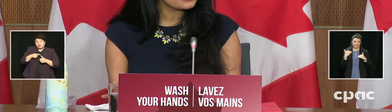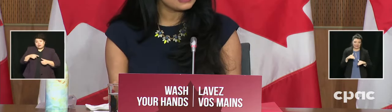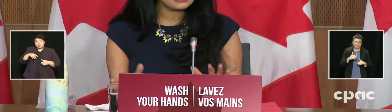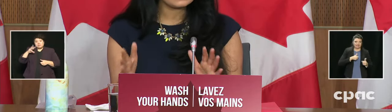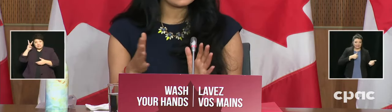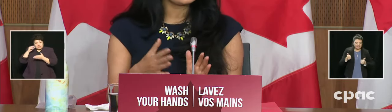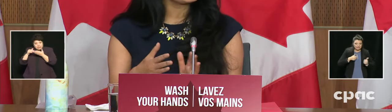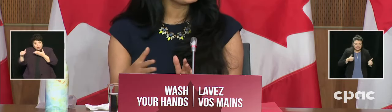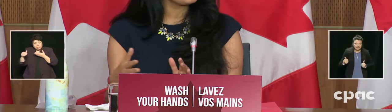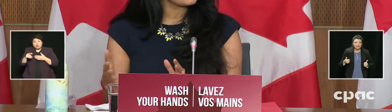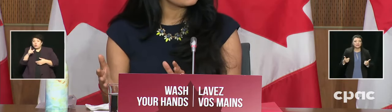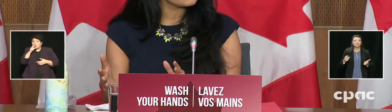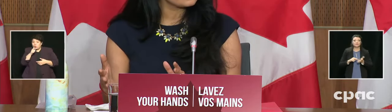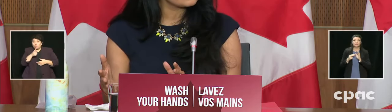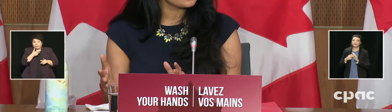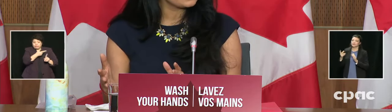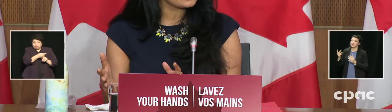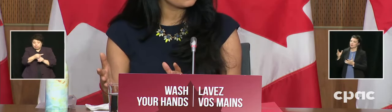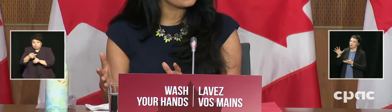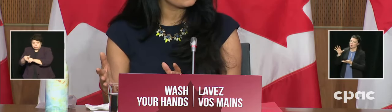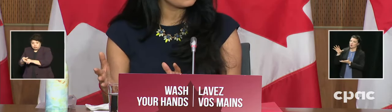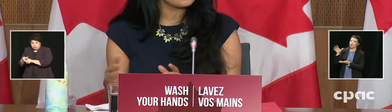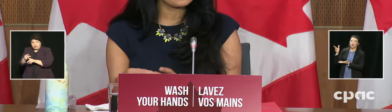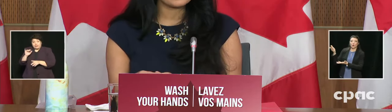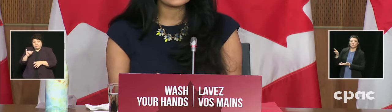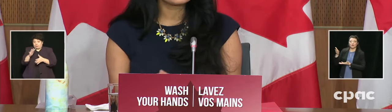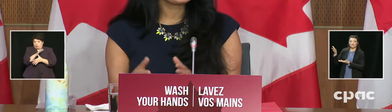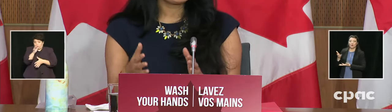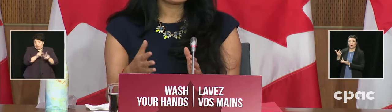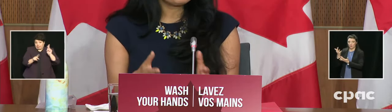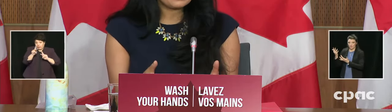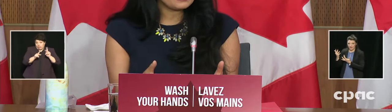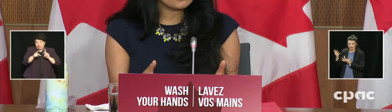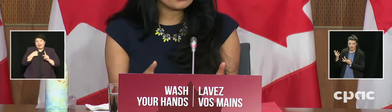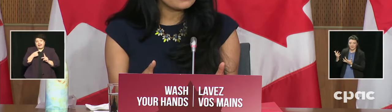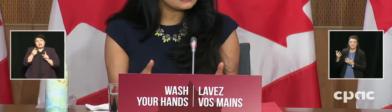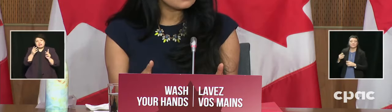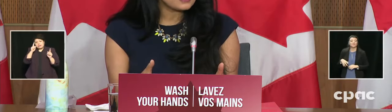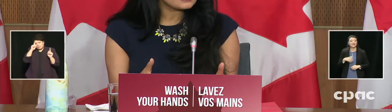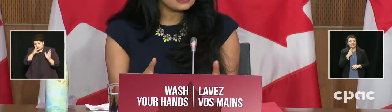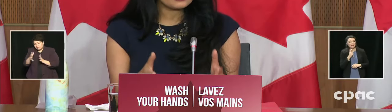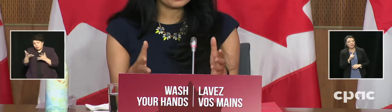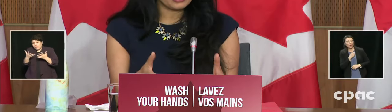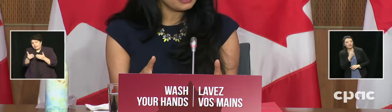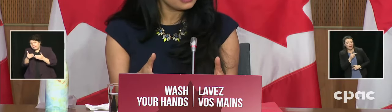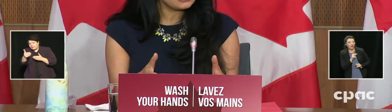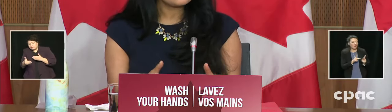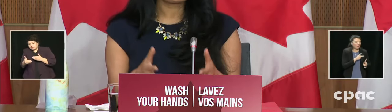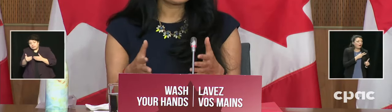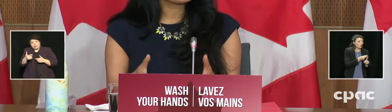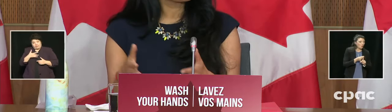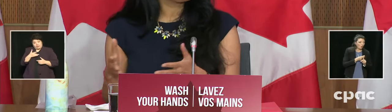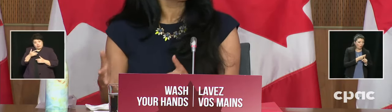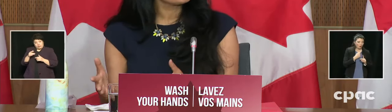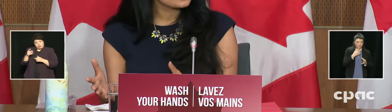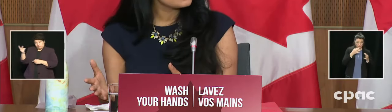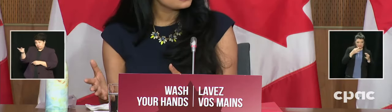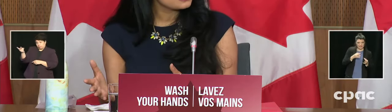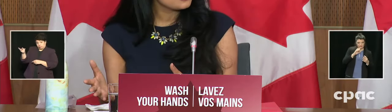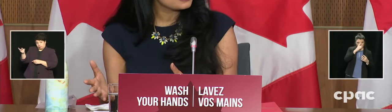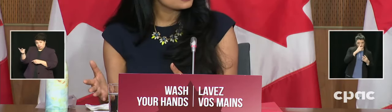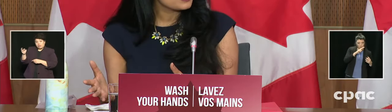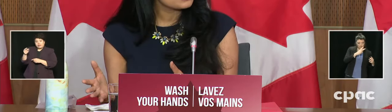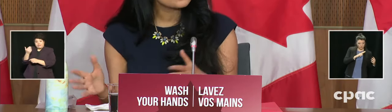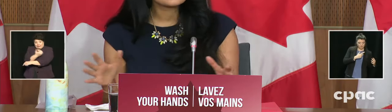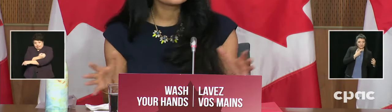groups vaccinated, and then see what else is coming down the pike, which may be more of these vaccines, which we think, but it also could be other vaccines